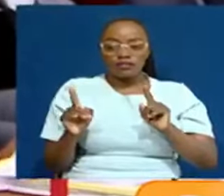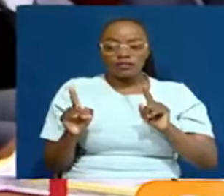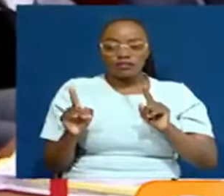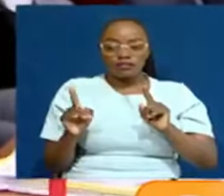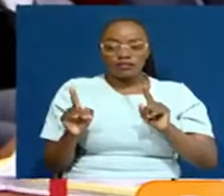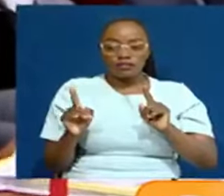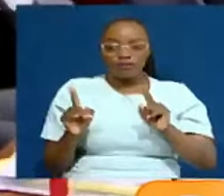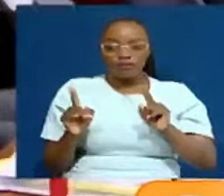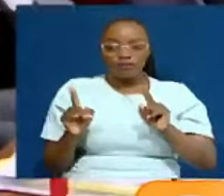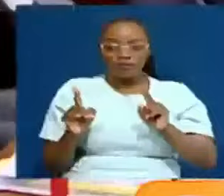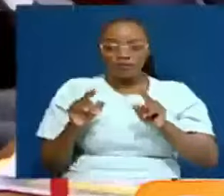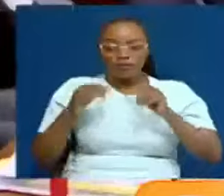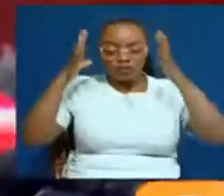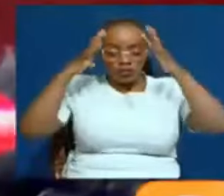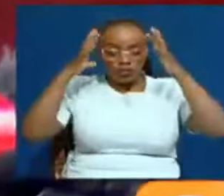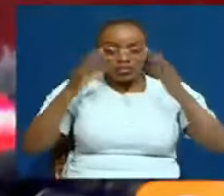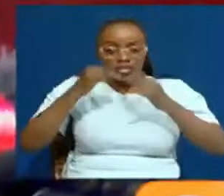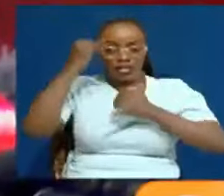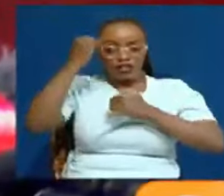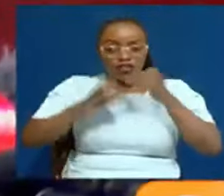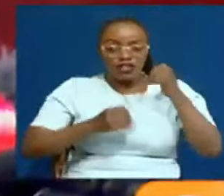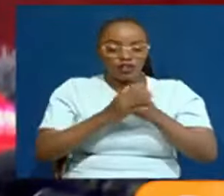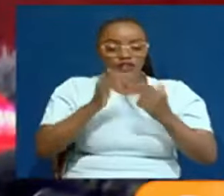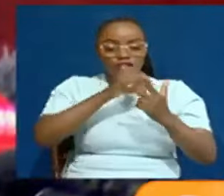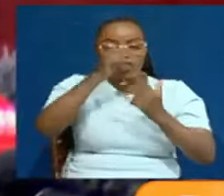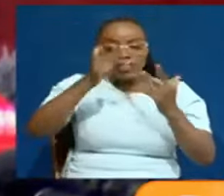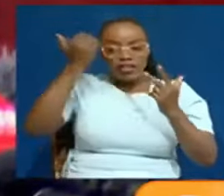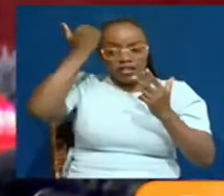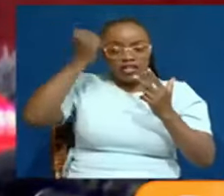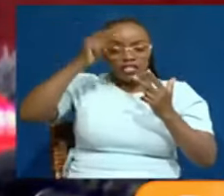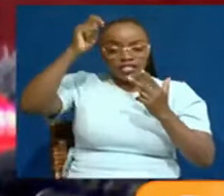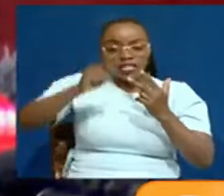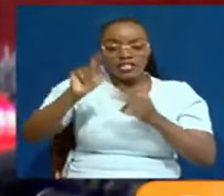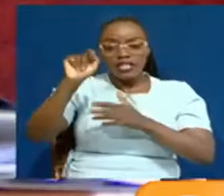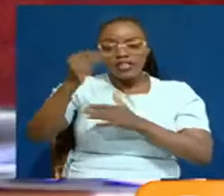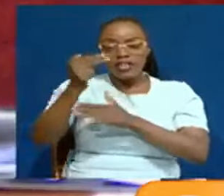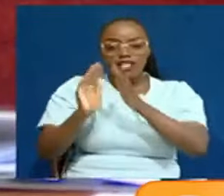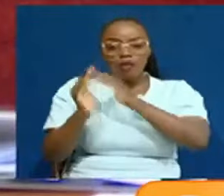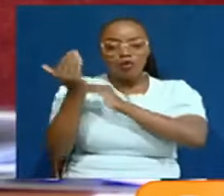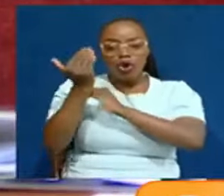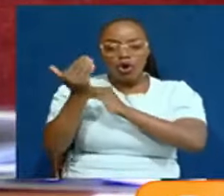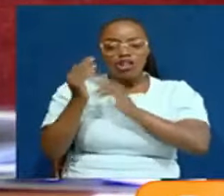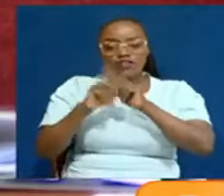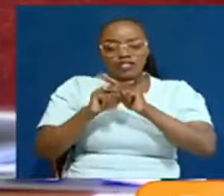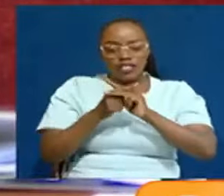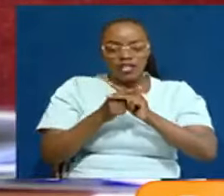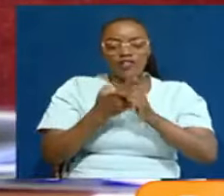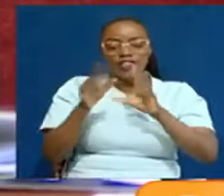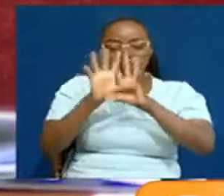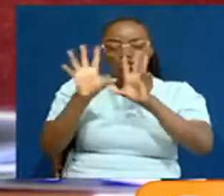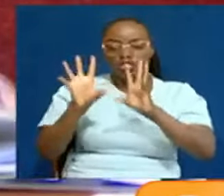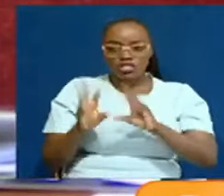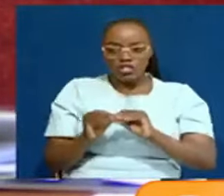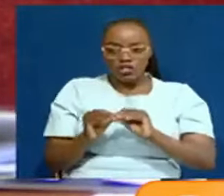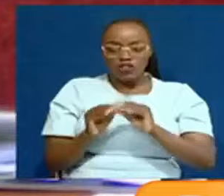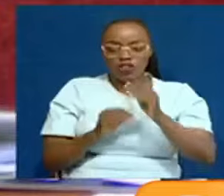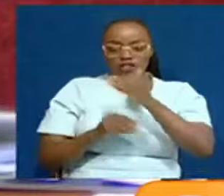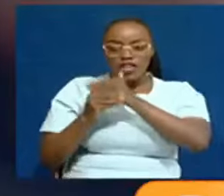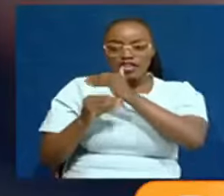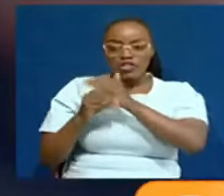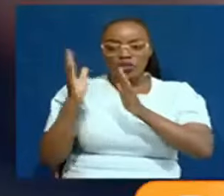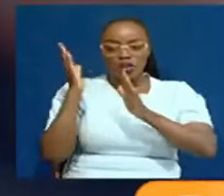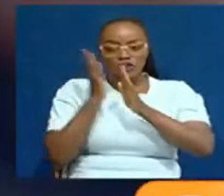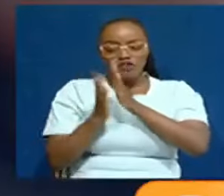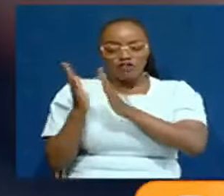to make the final decision. The three-judge bench will on Thursday morning preside over consolidation on additional